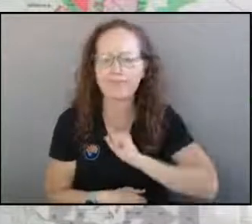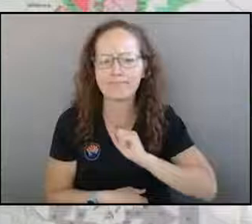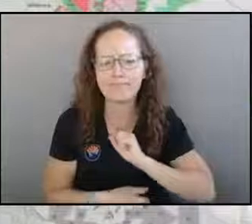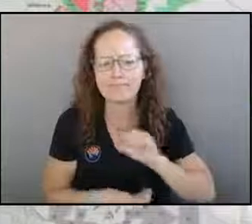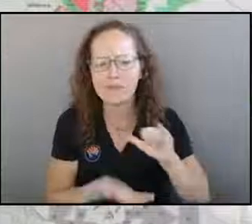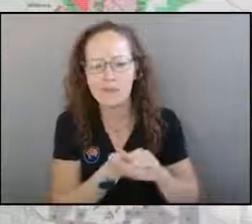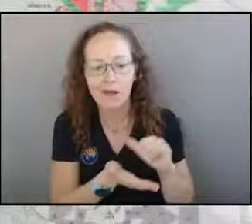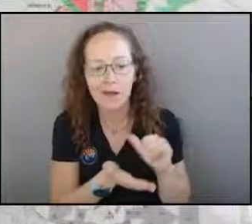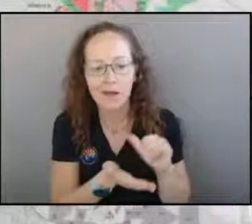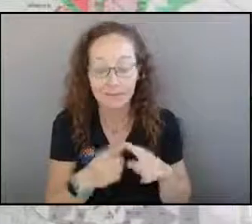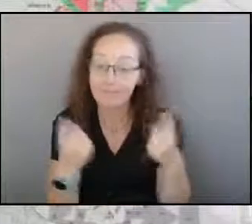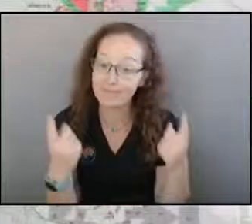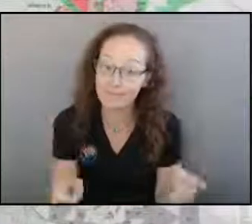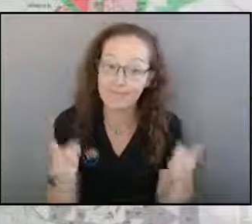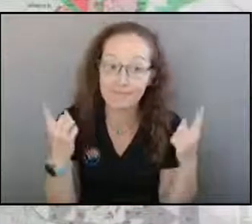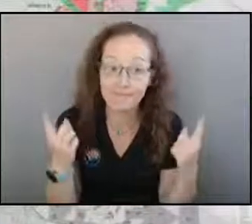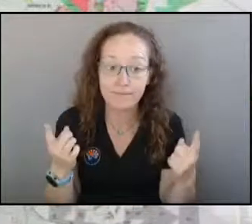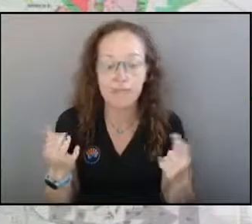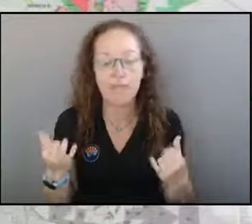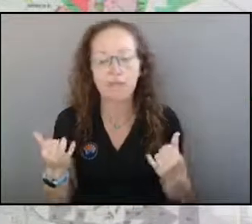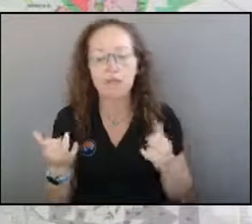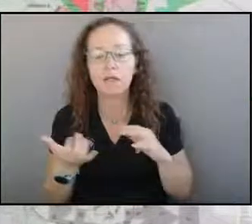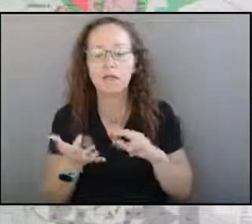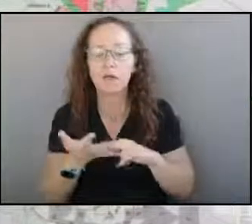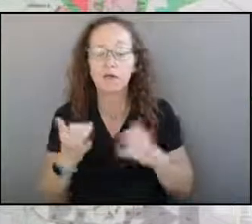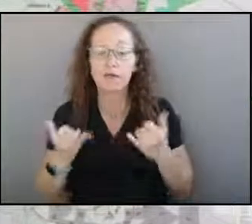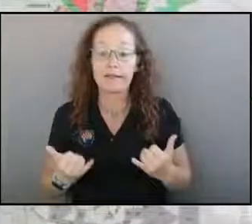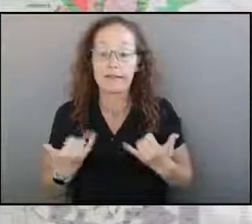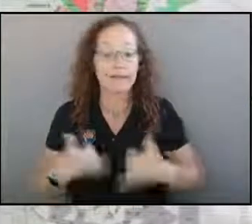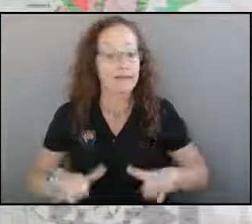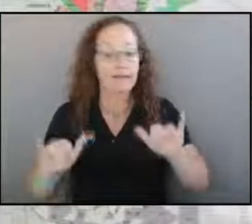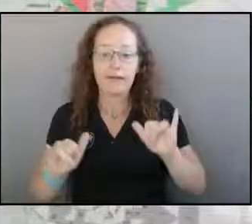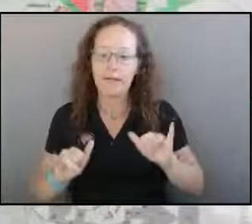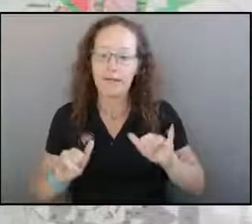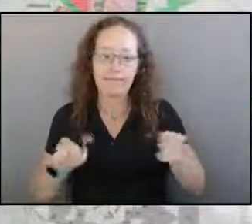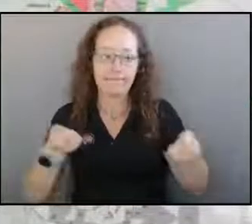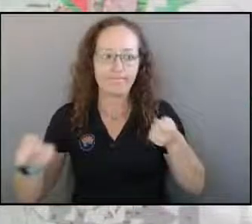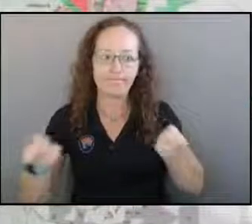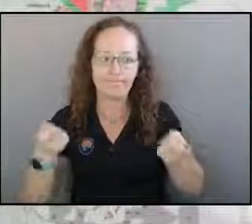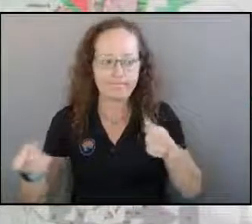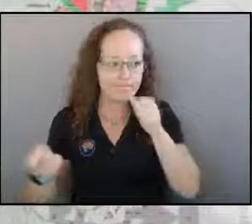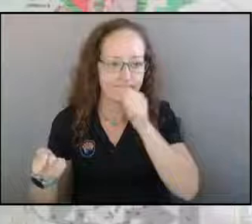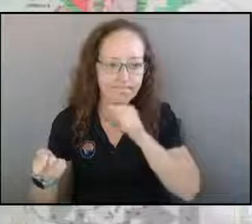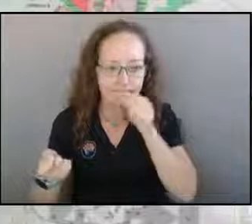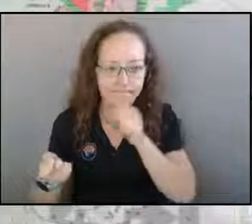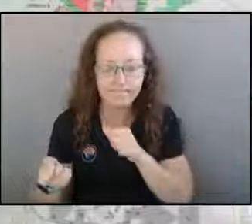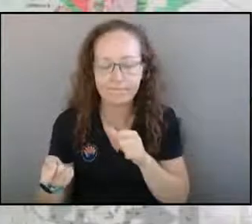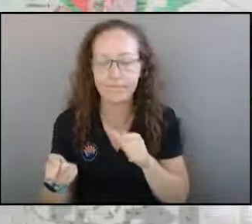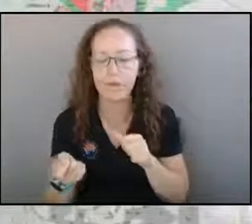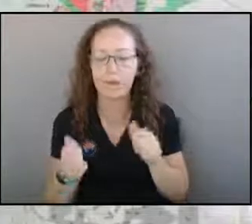And here we are today, still dealing with it, and still, even for the rain part of it, there was